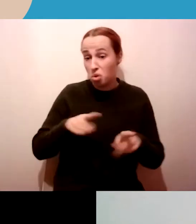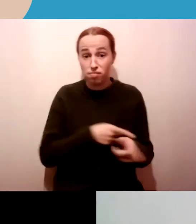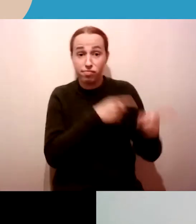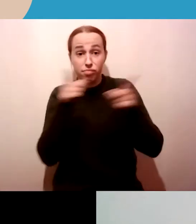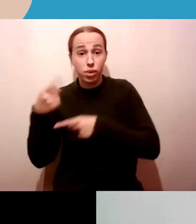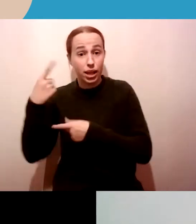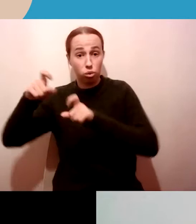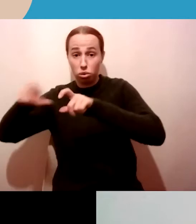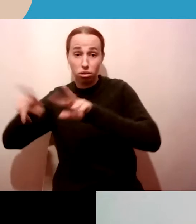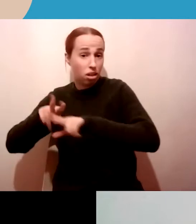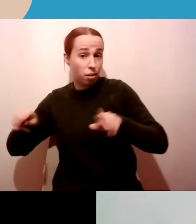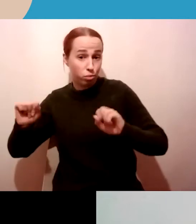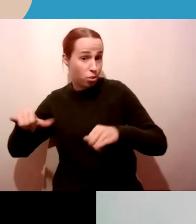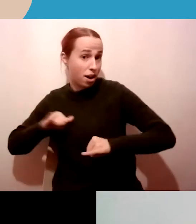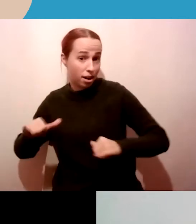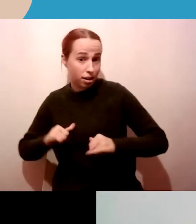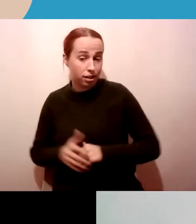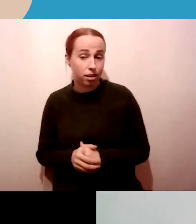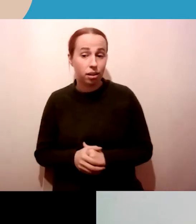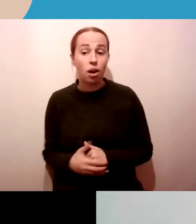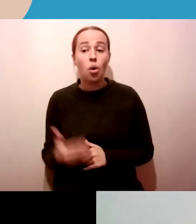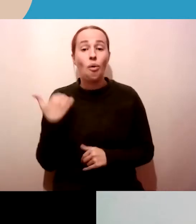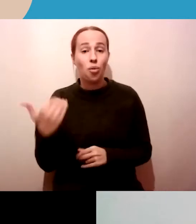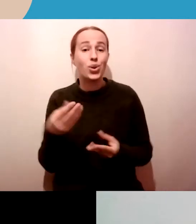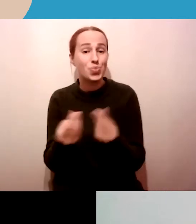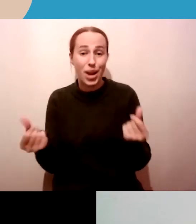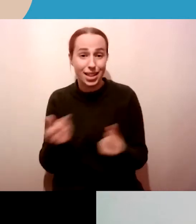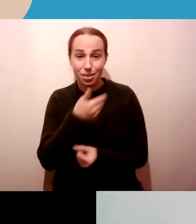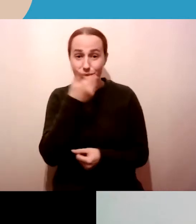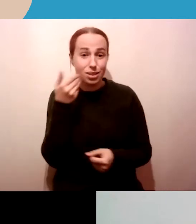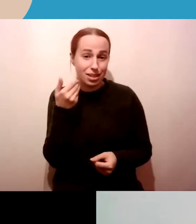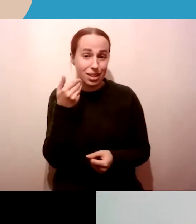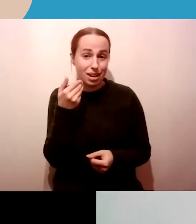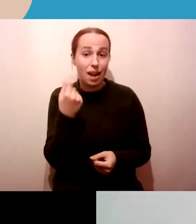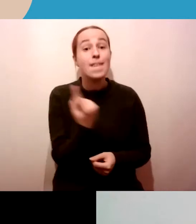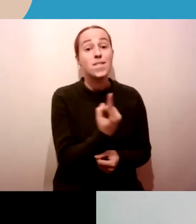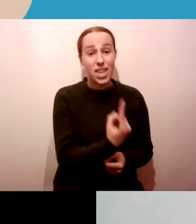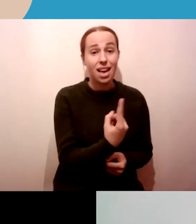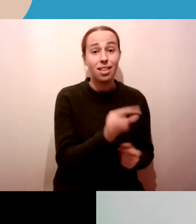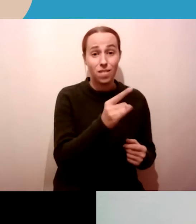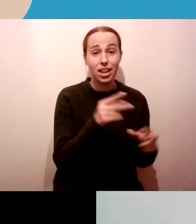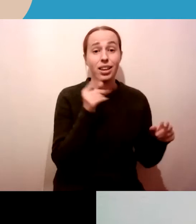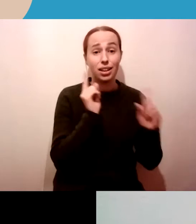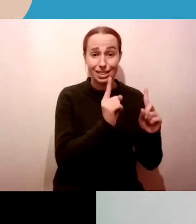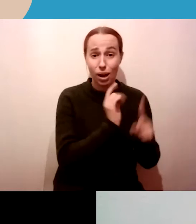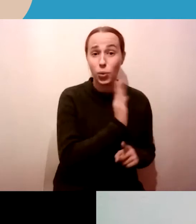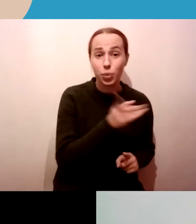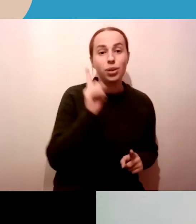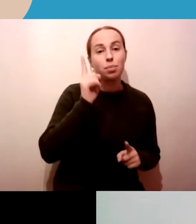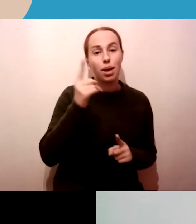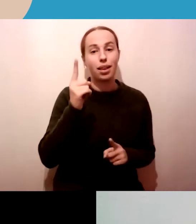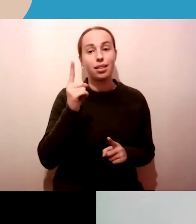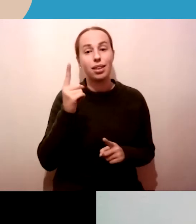change his or her behavior. And this is not a way to address the problem.